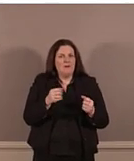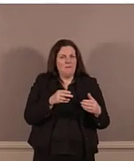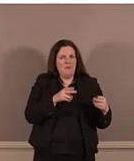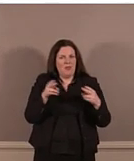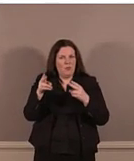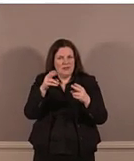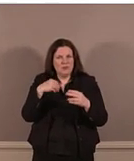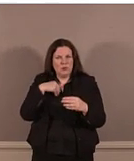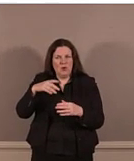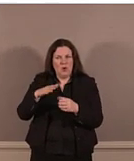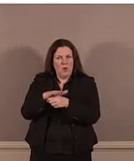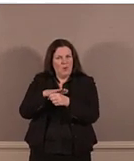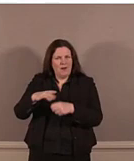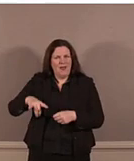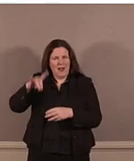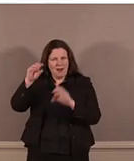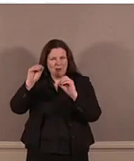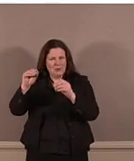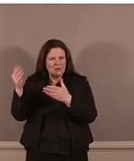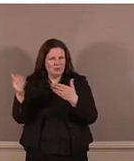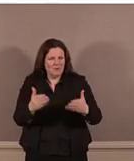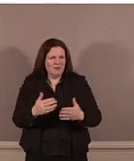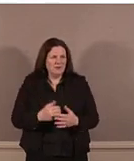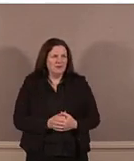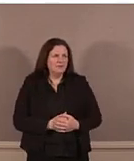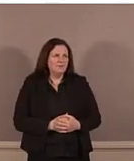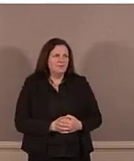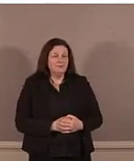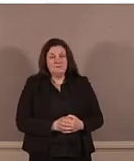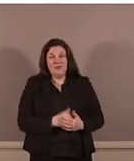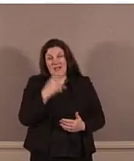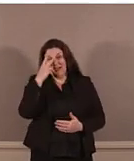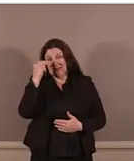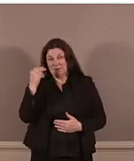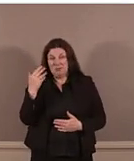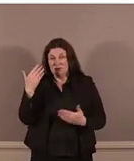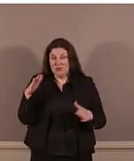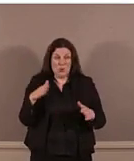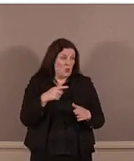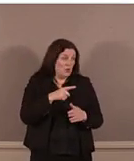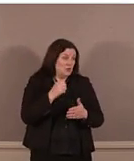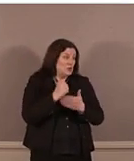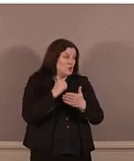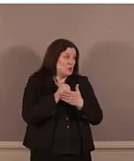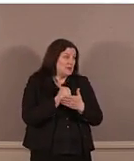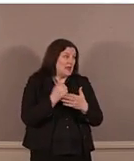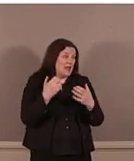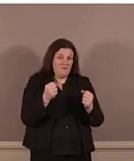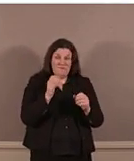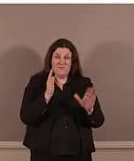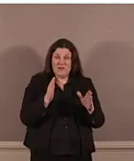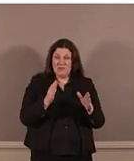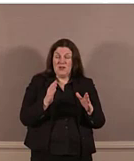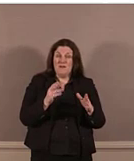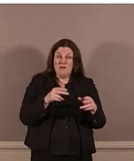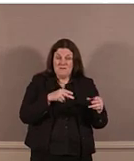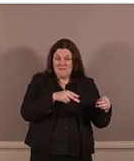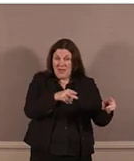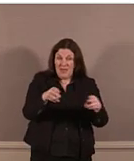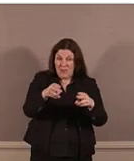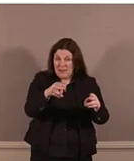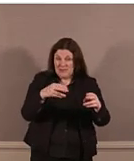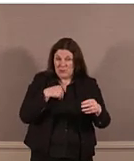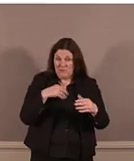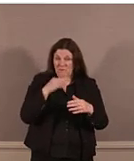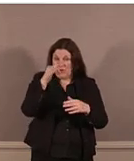education providers. And this was an example of just a couple of students who have pathways to further